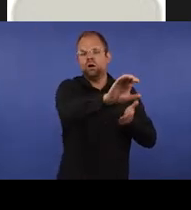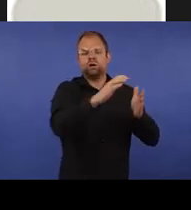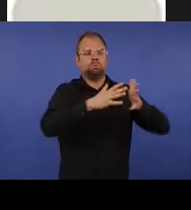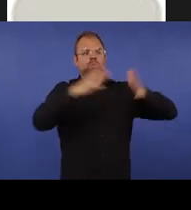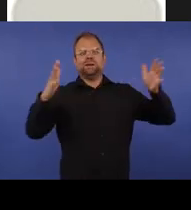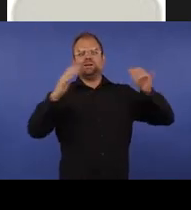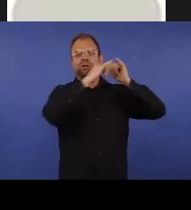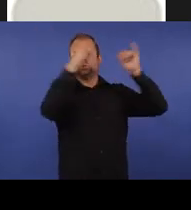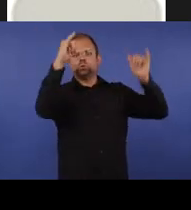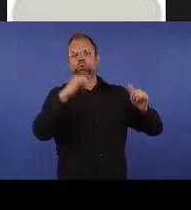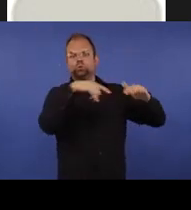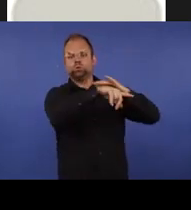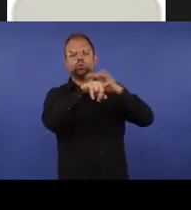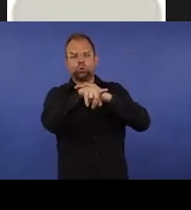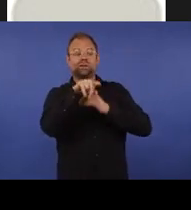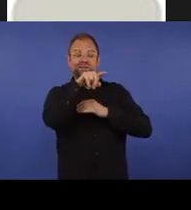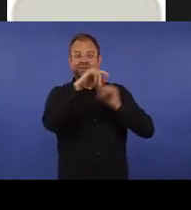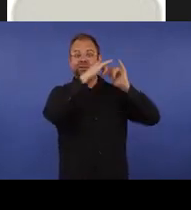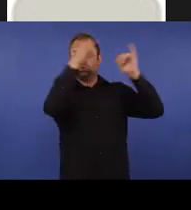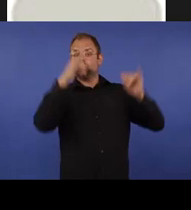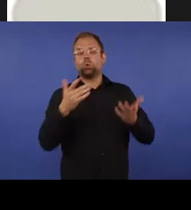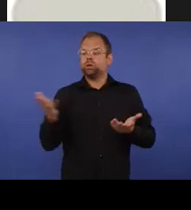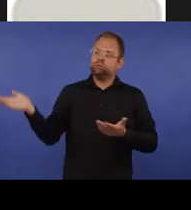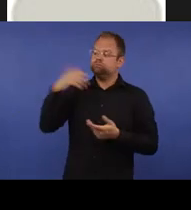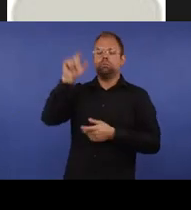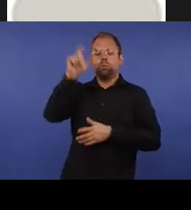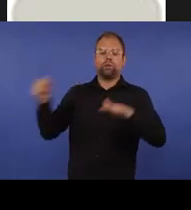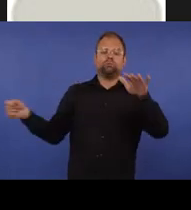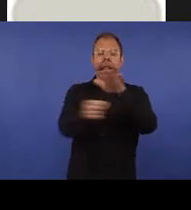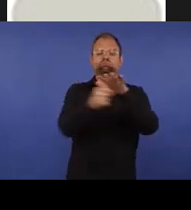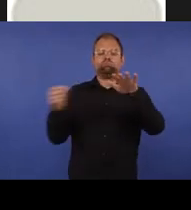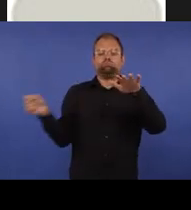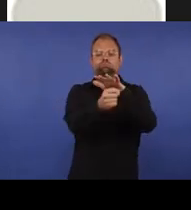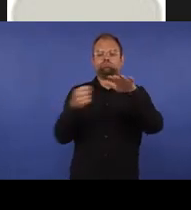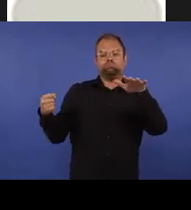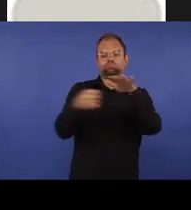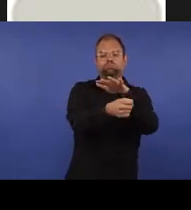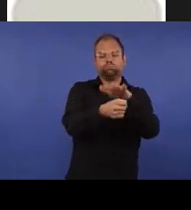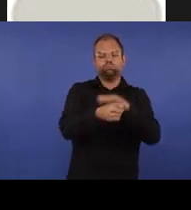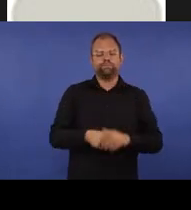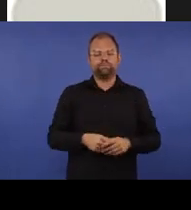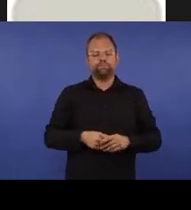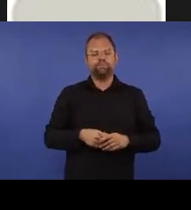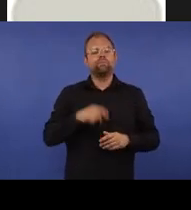help let people live independently. So that